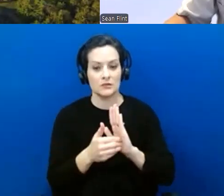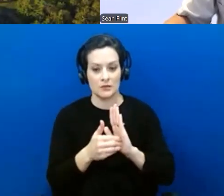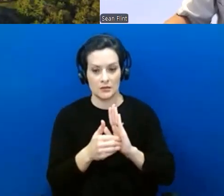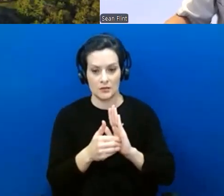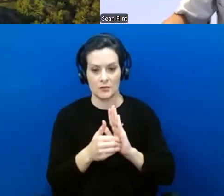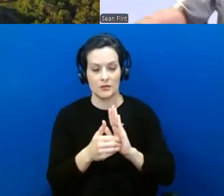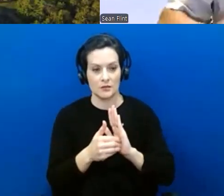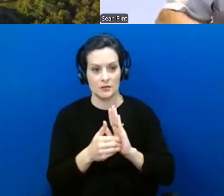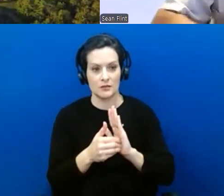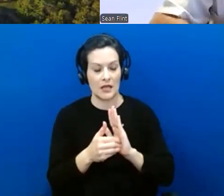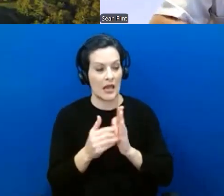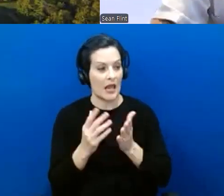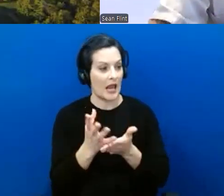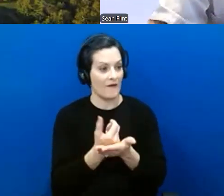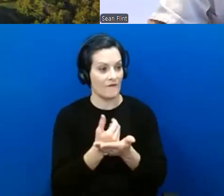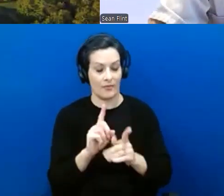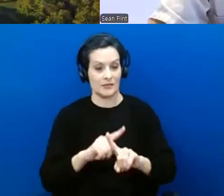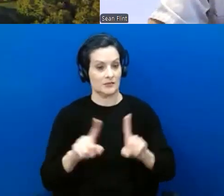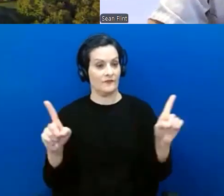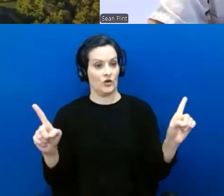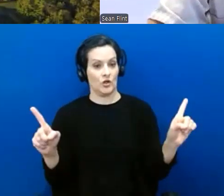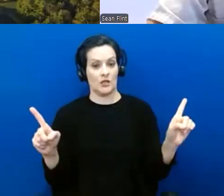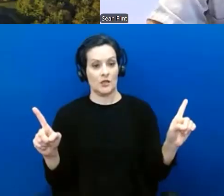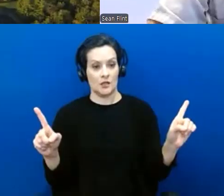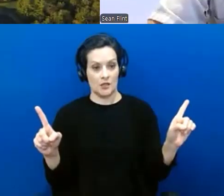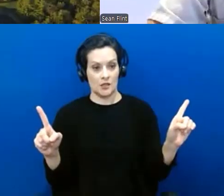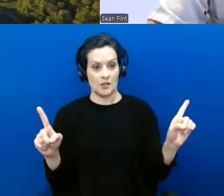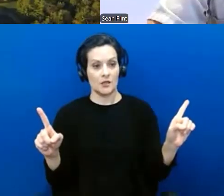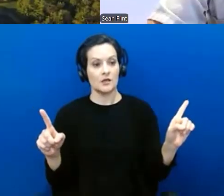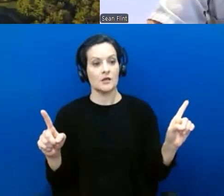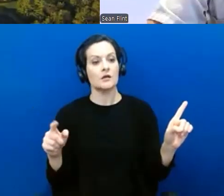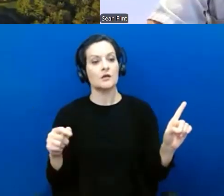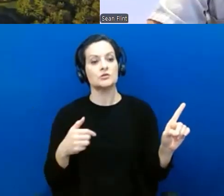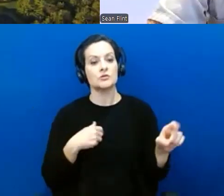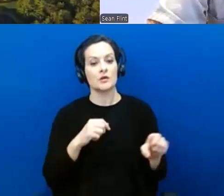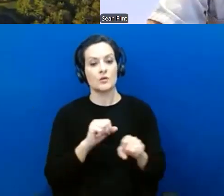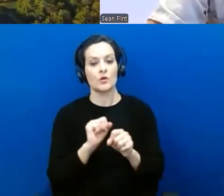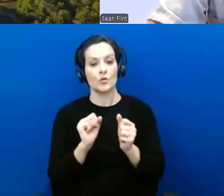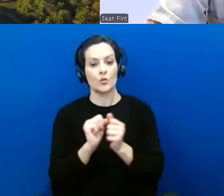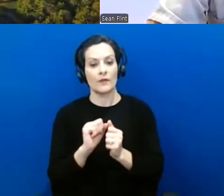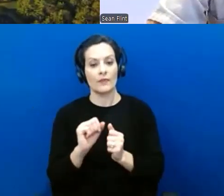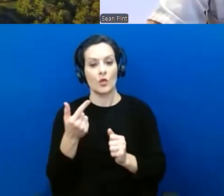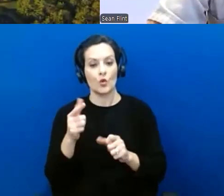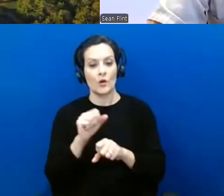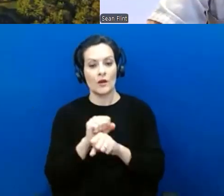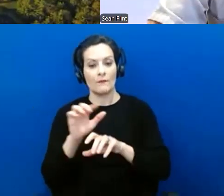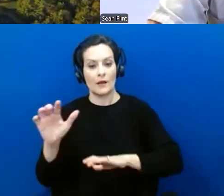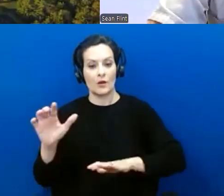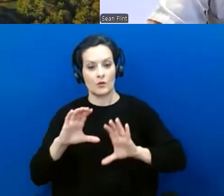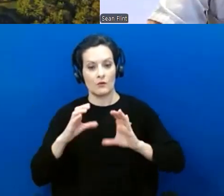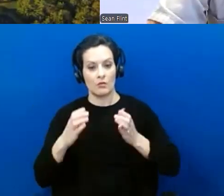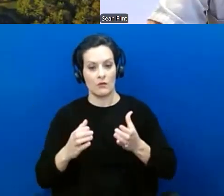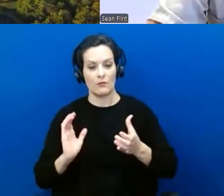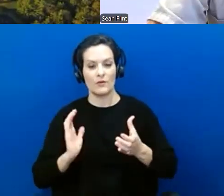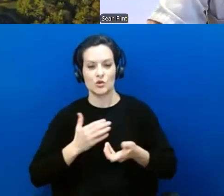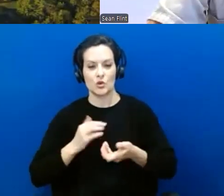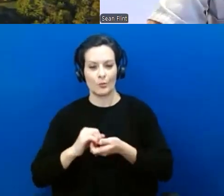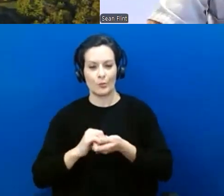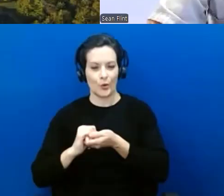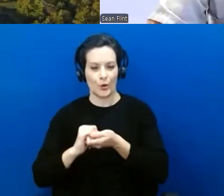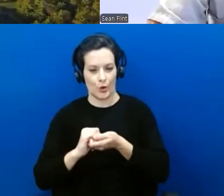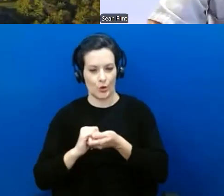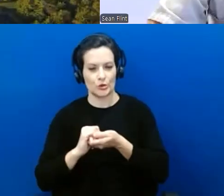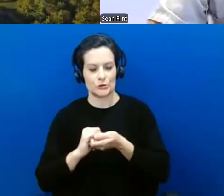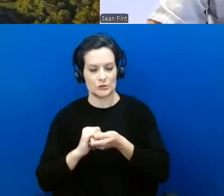looked different when you were hiking. And so I worked closely with the Green Mountain Club, who is our partner organization, on that, because they have